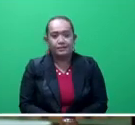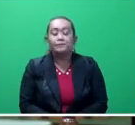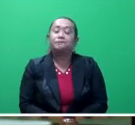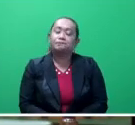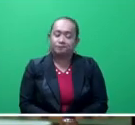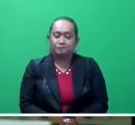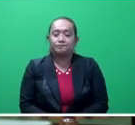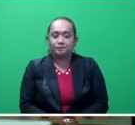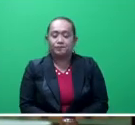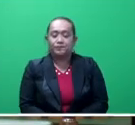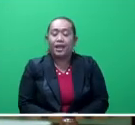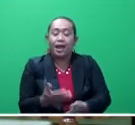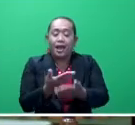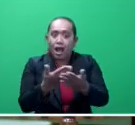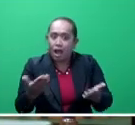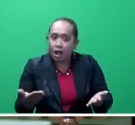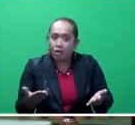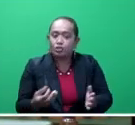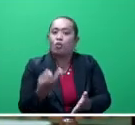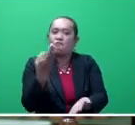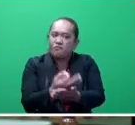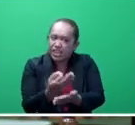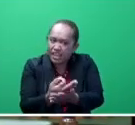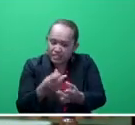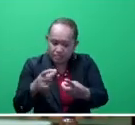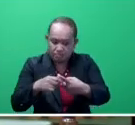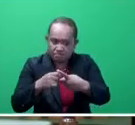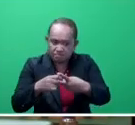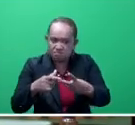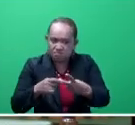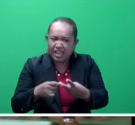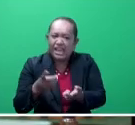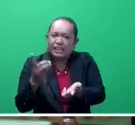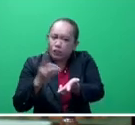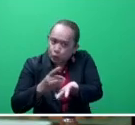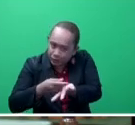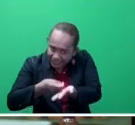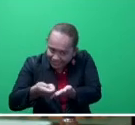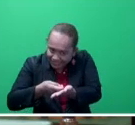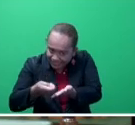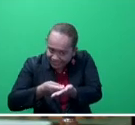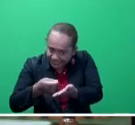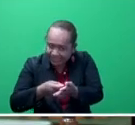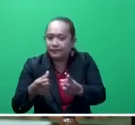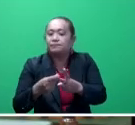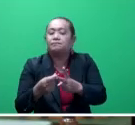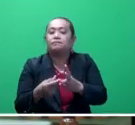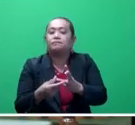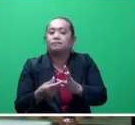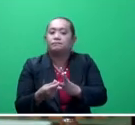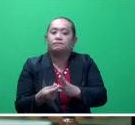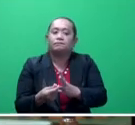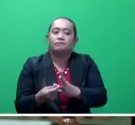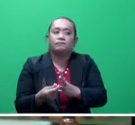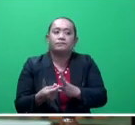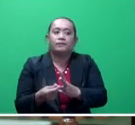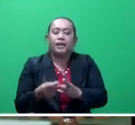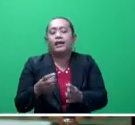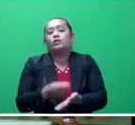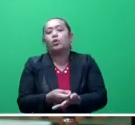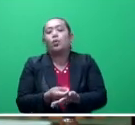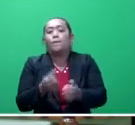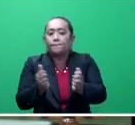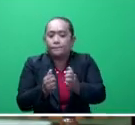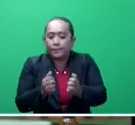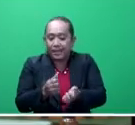Together, these reductions in fees and duties add up to serious daily savings for all Fijians and lend certainty at a time it has